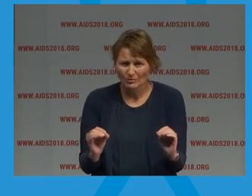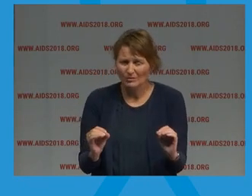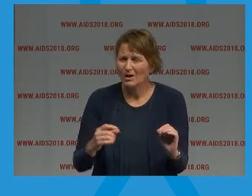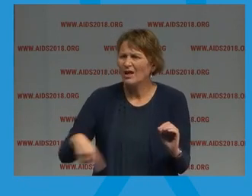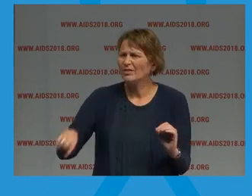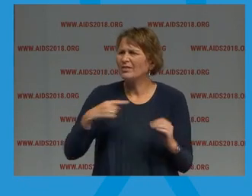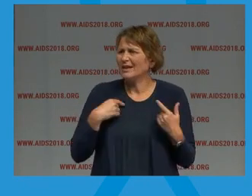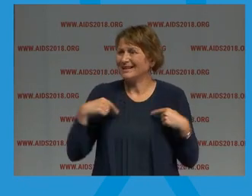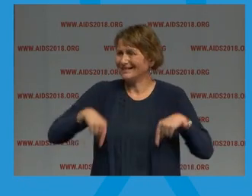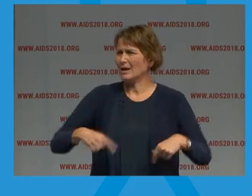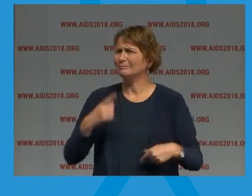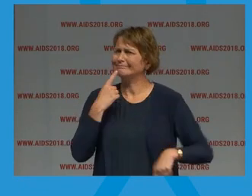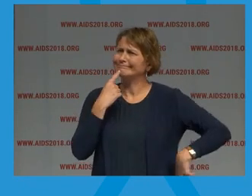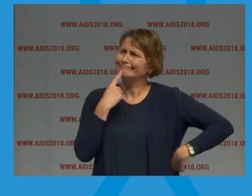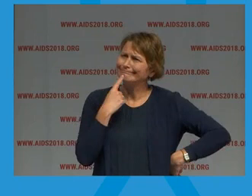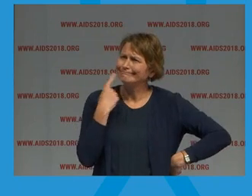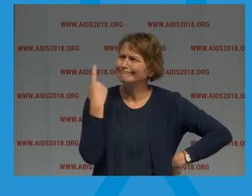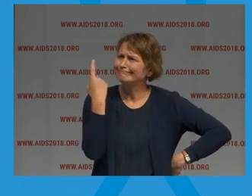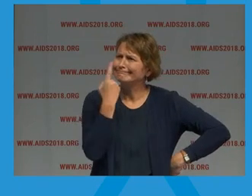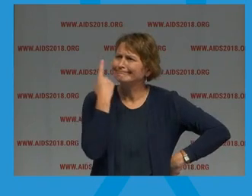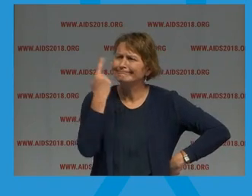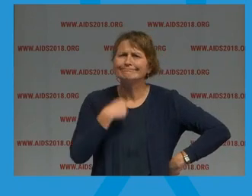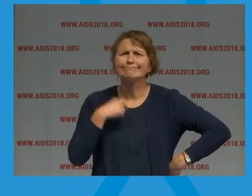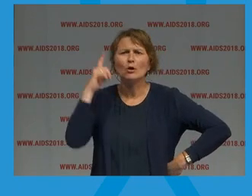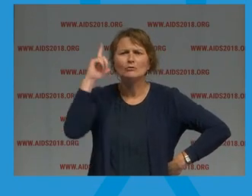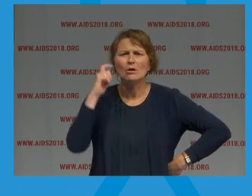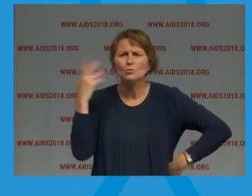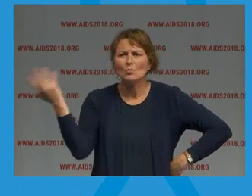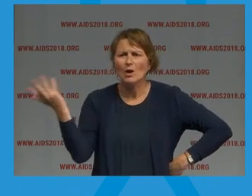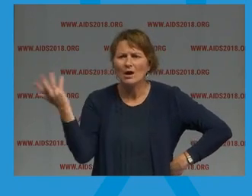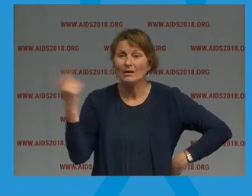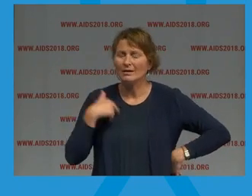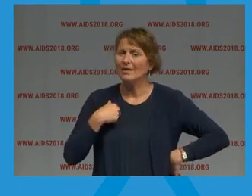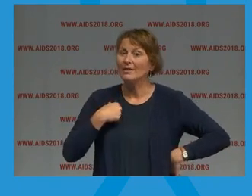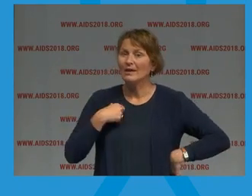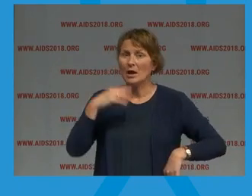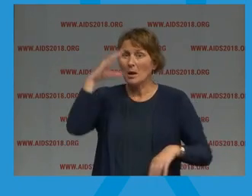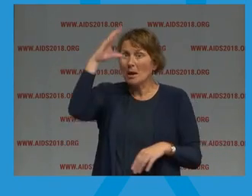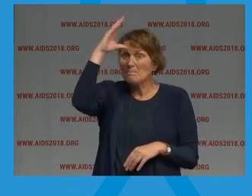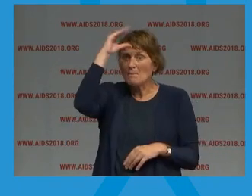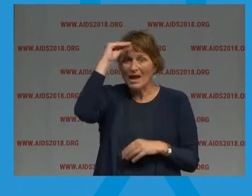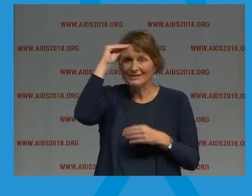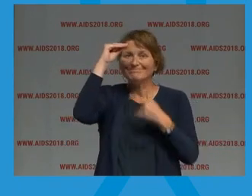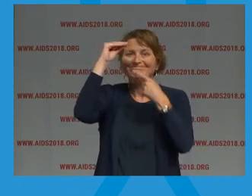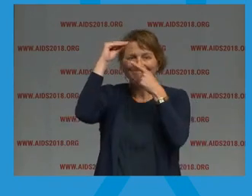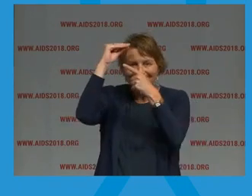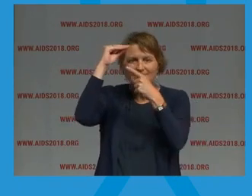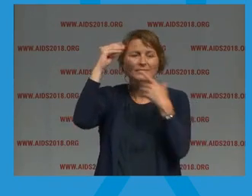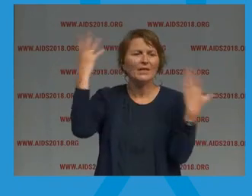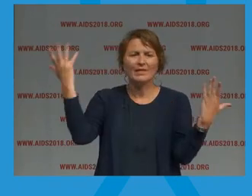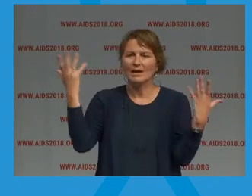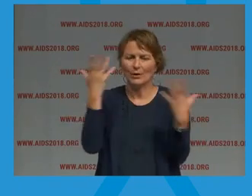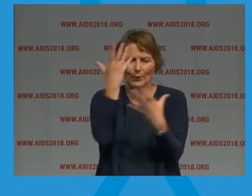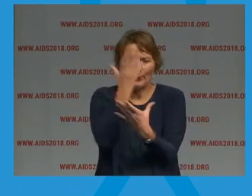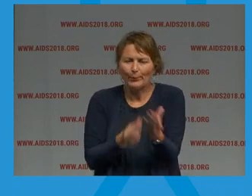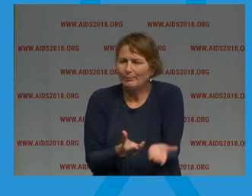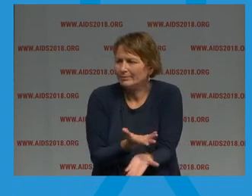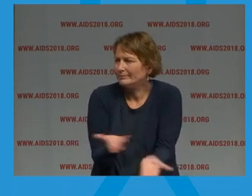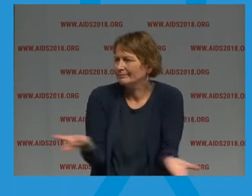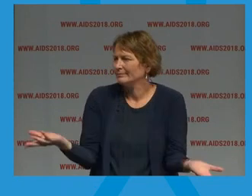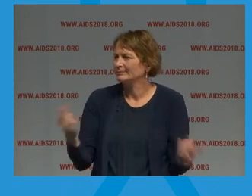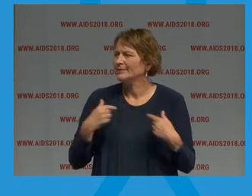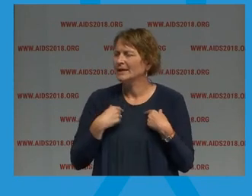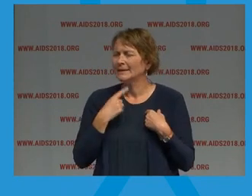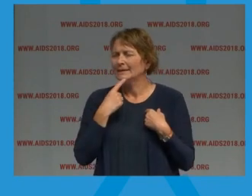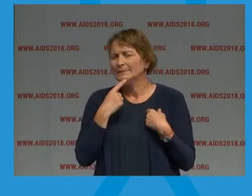And I think, to be honest, I think men are missing from this, you know? I actually have started to become a